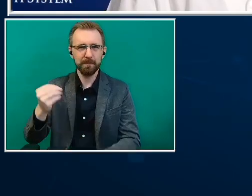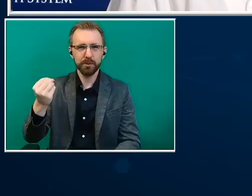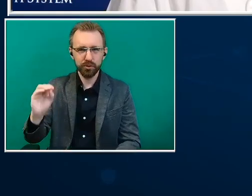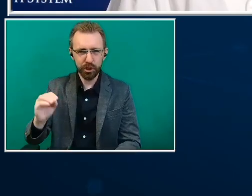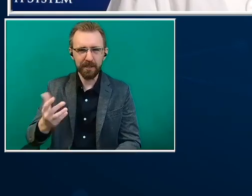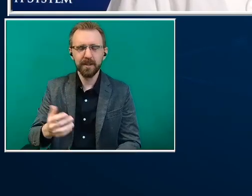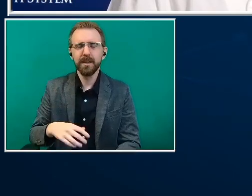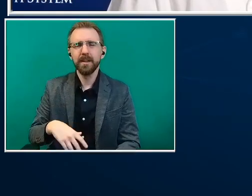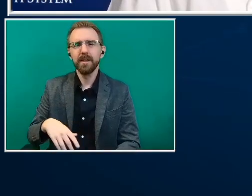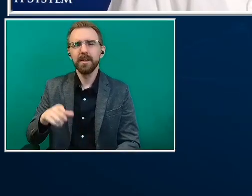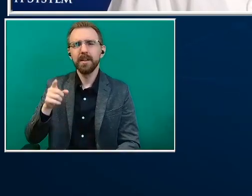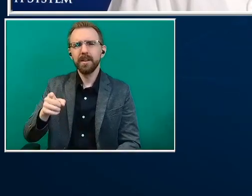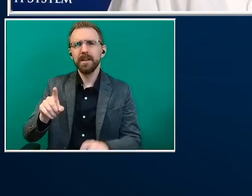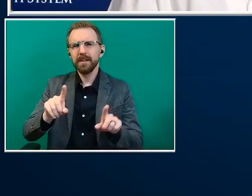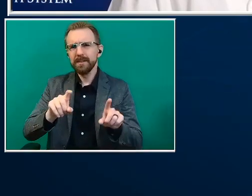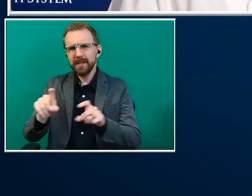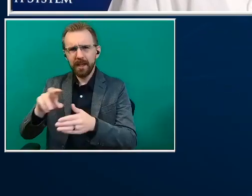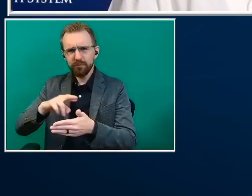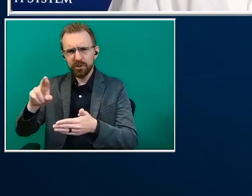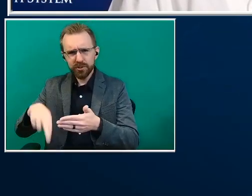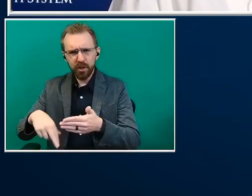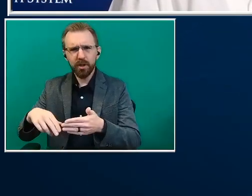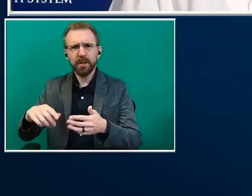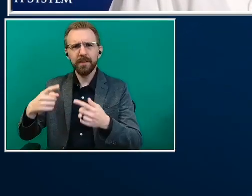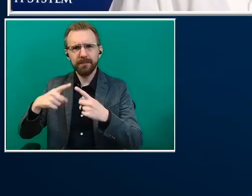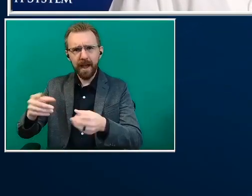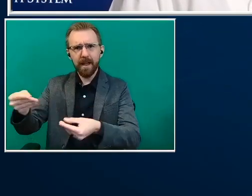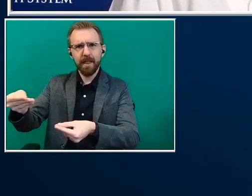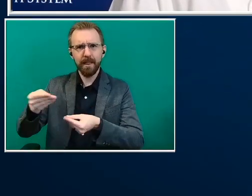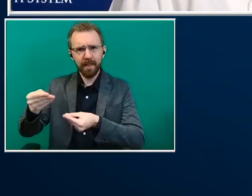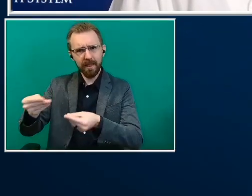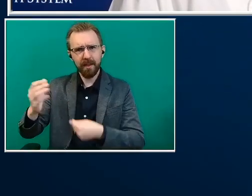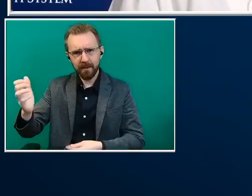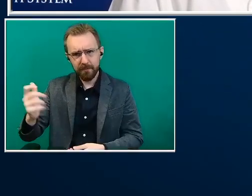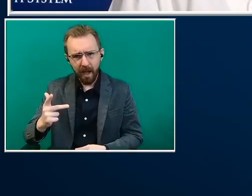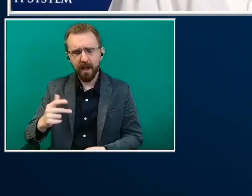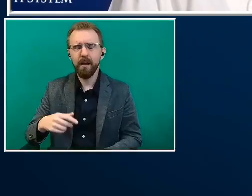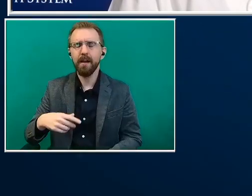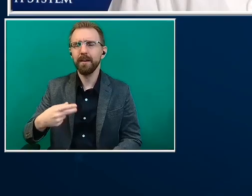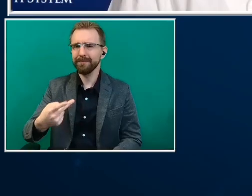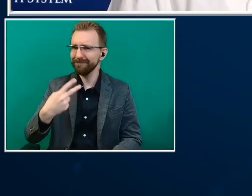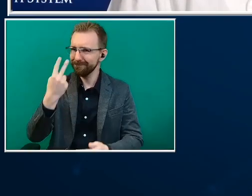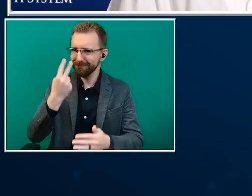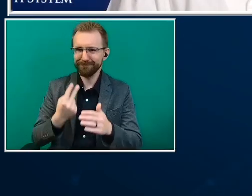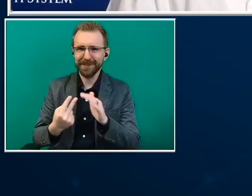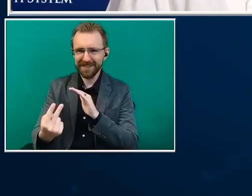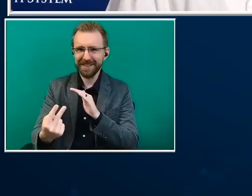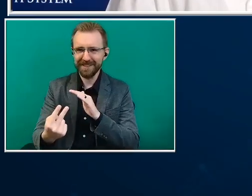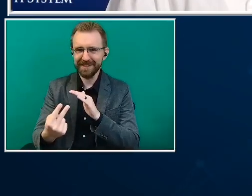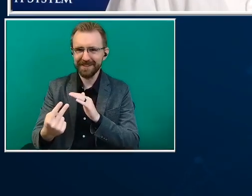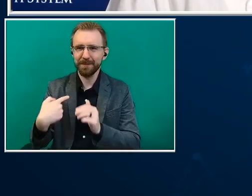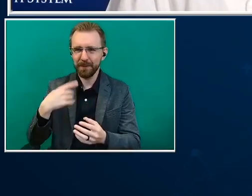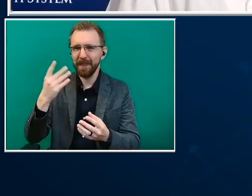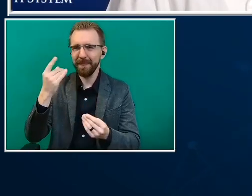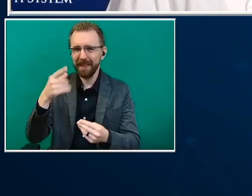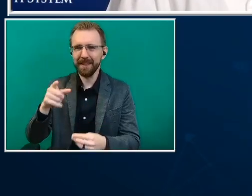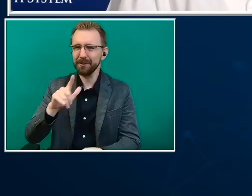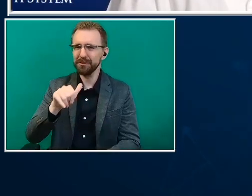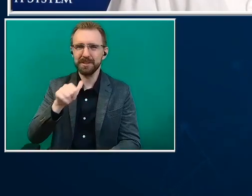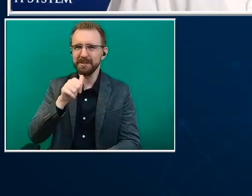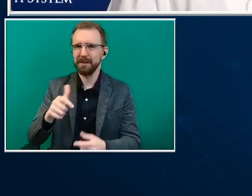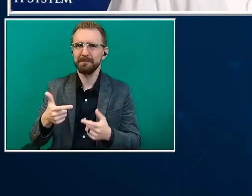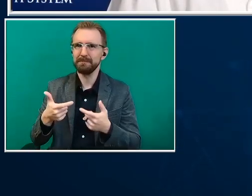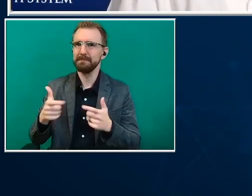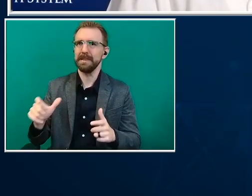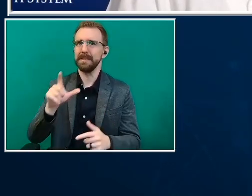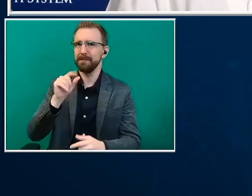test results are finally coming back, and kind of as you and I predicted, we're thinking this really wasn't a bunch of bird flu person